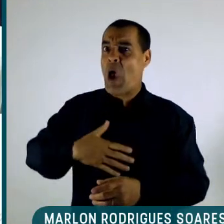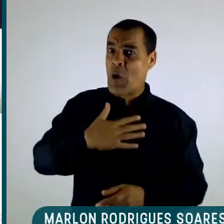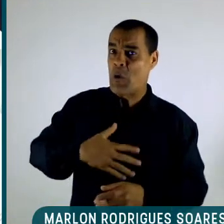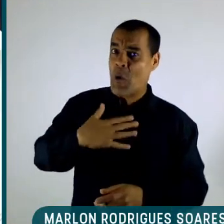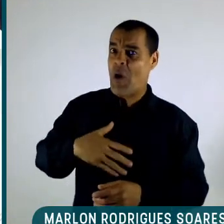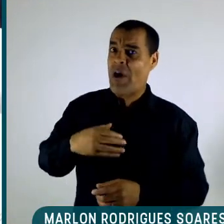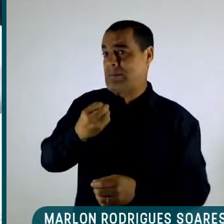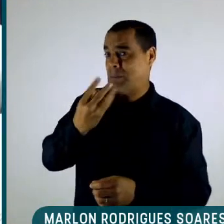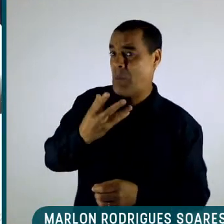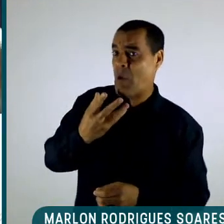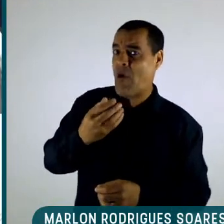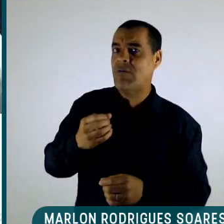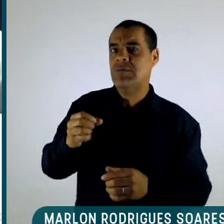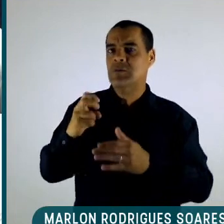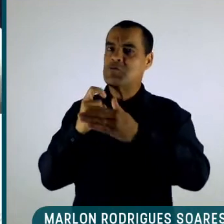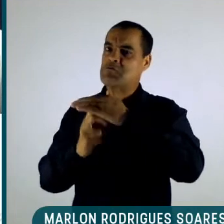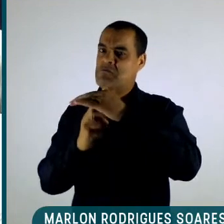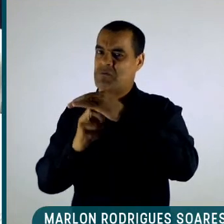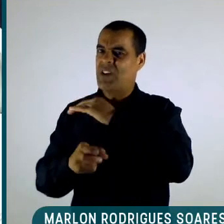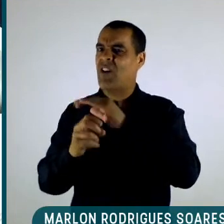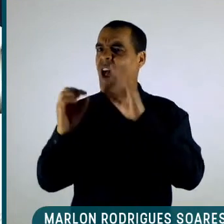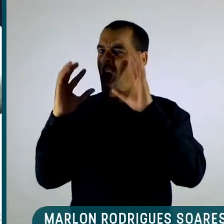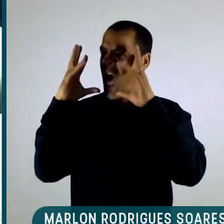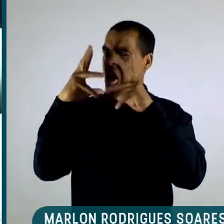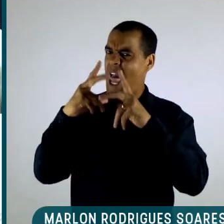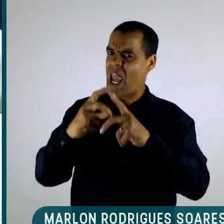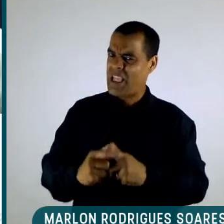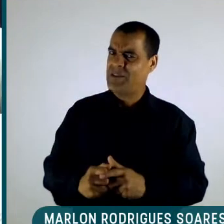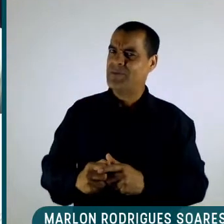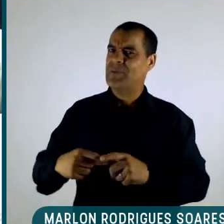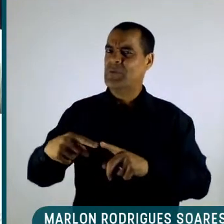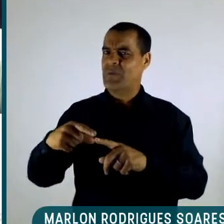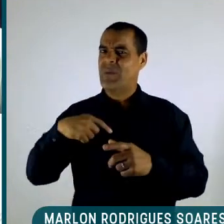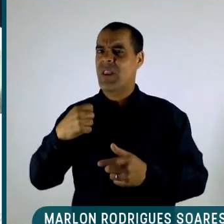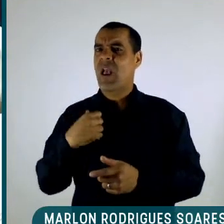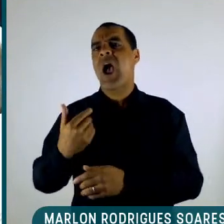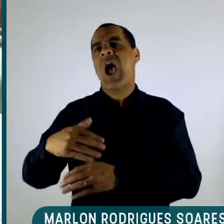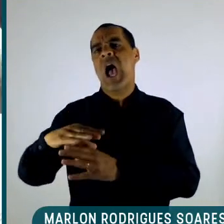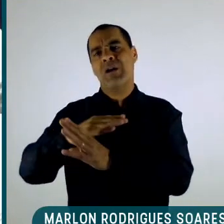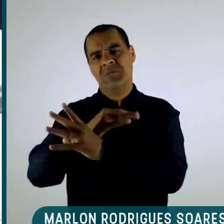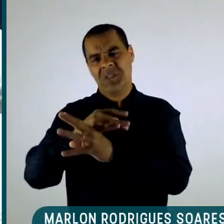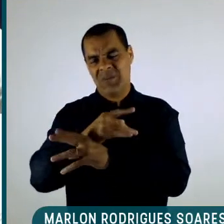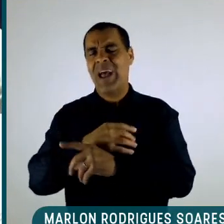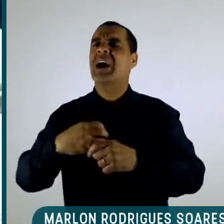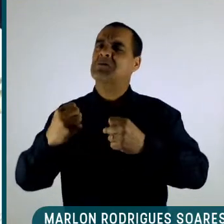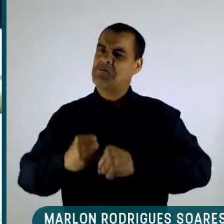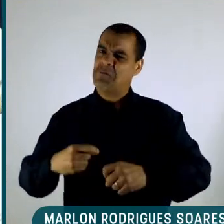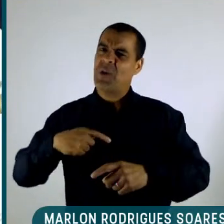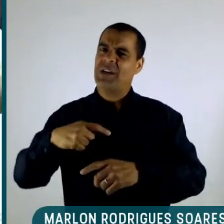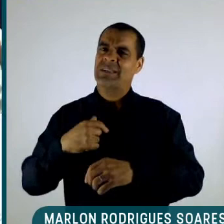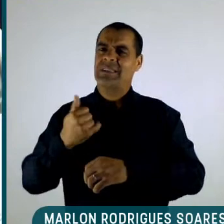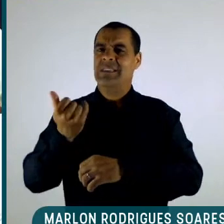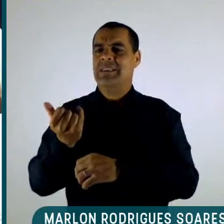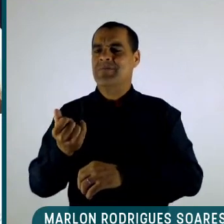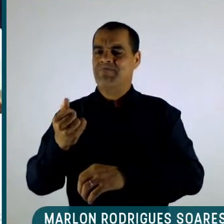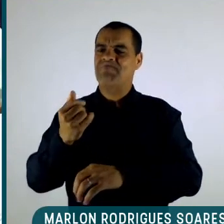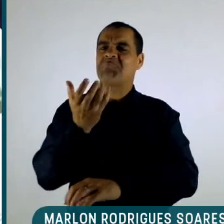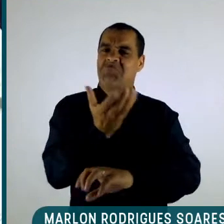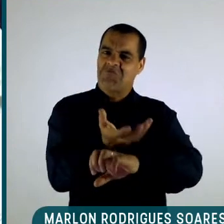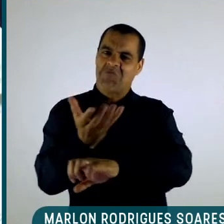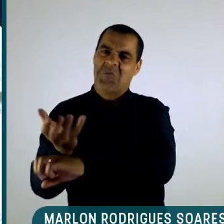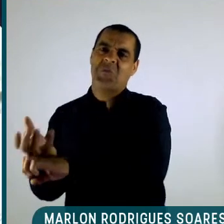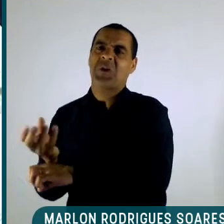that Brazilians like public services. For example, the subway, they love the subway, the squares, they